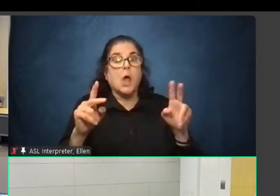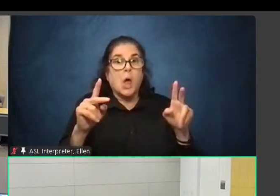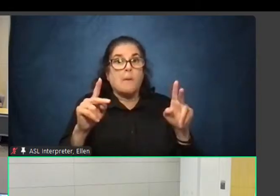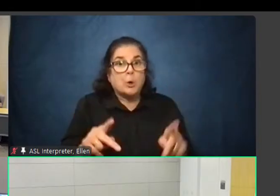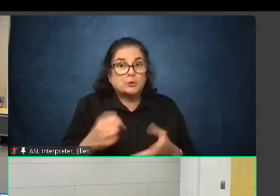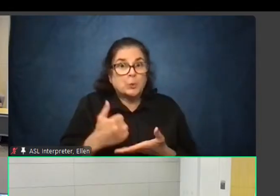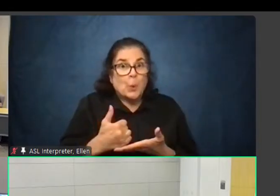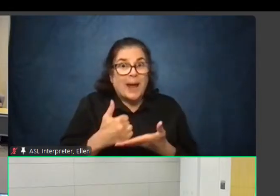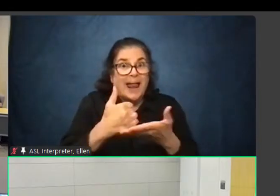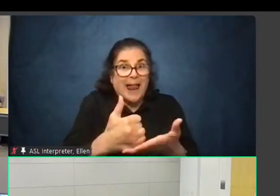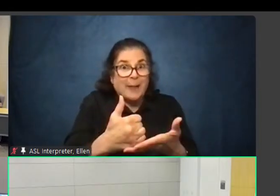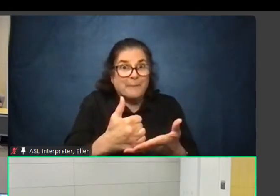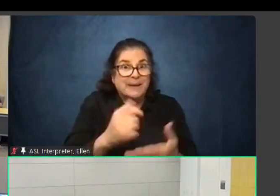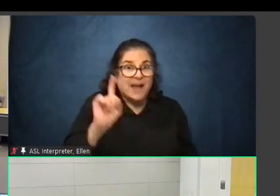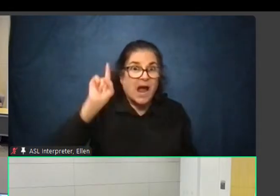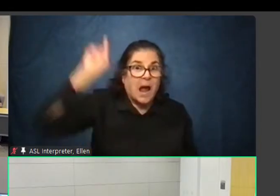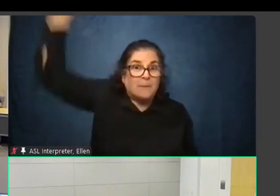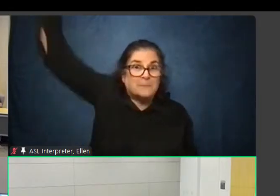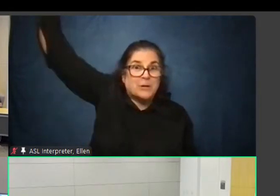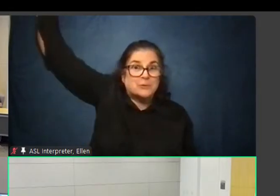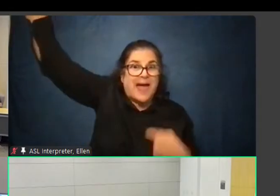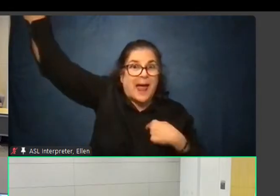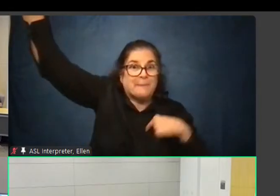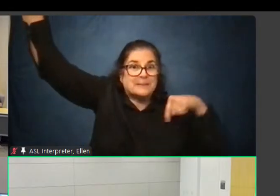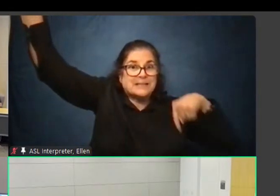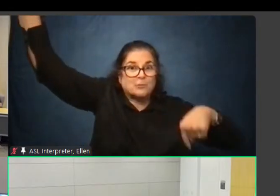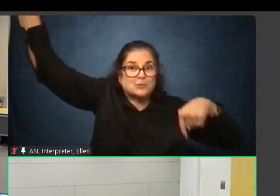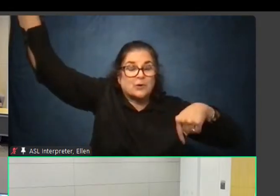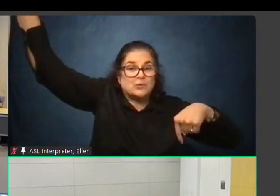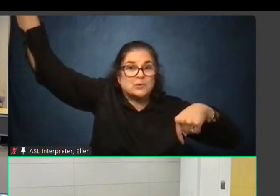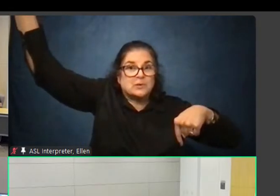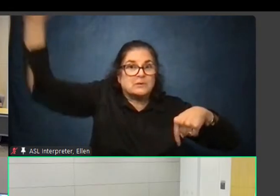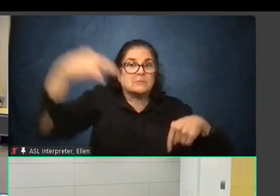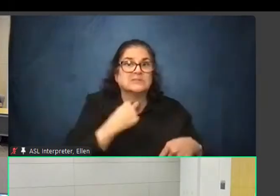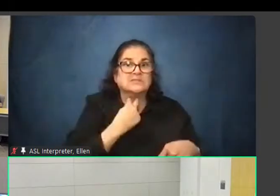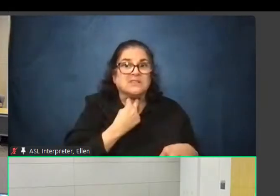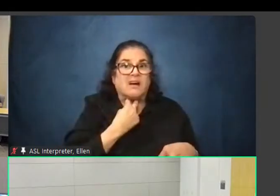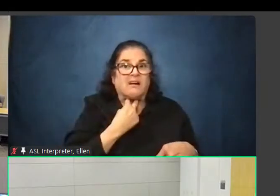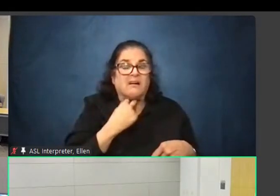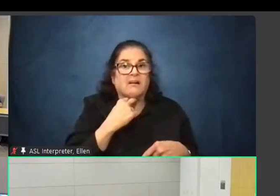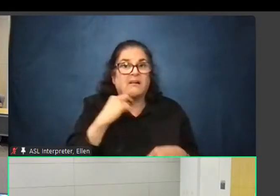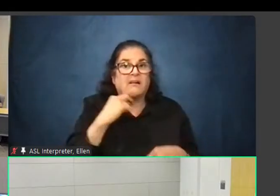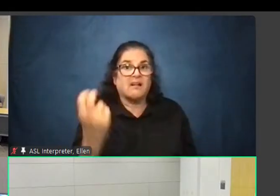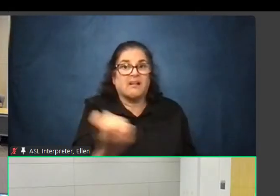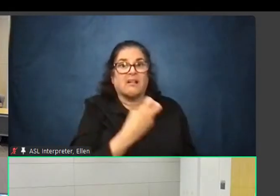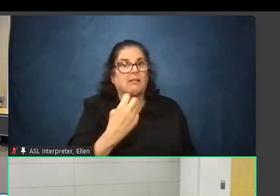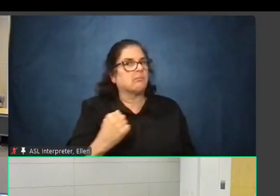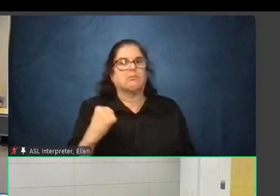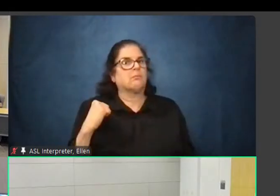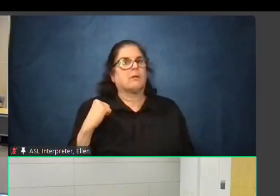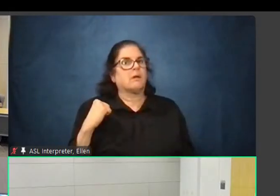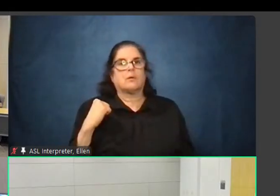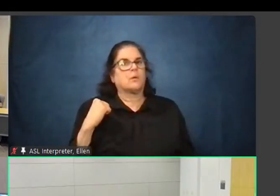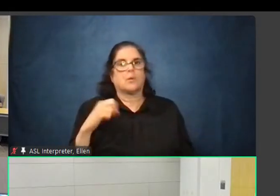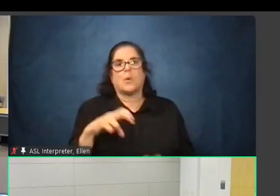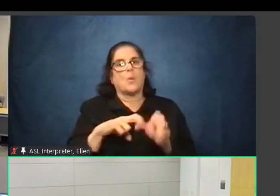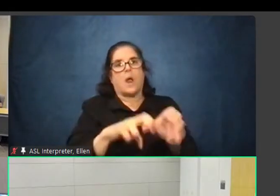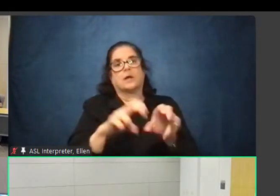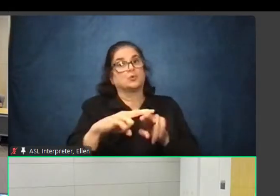downstairs. And so you can't get off the train to get on. I don't ride the train. I ride the buses all the